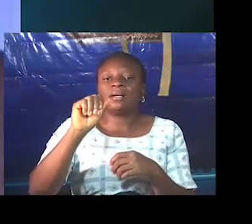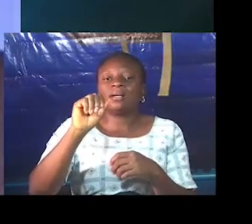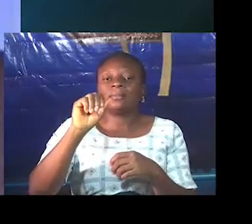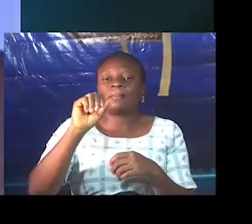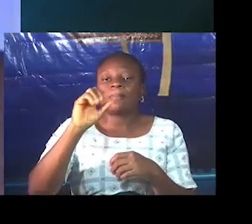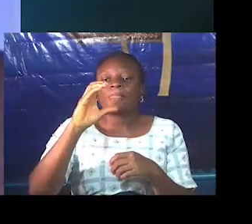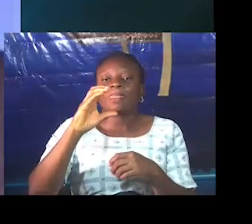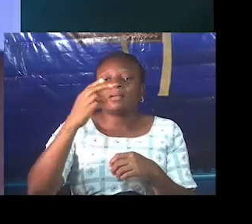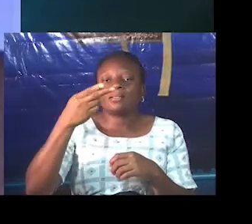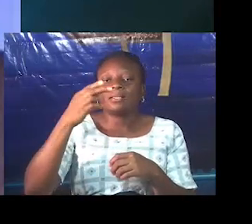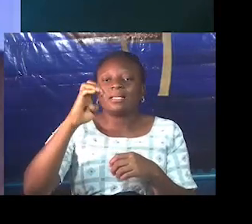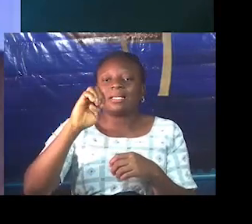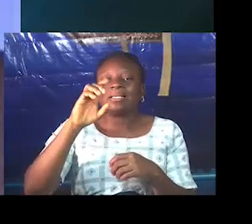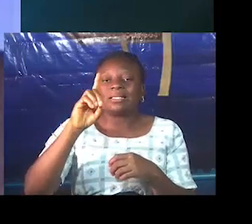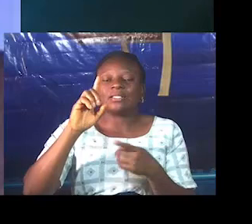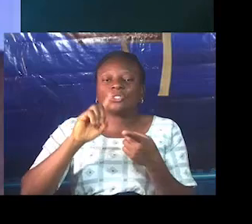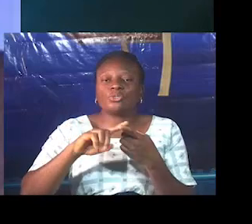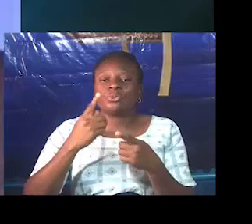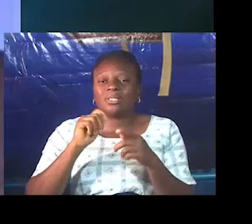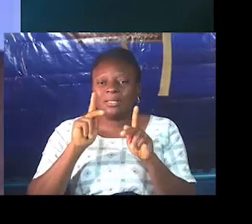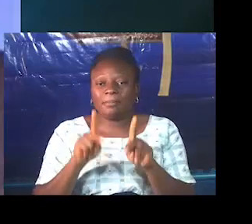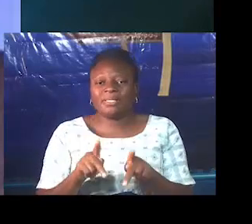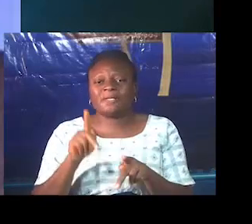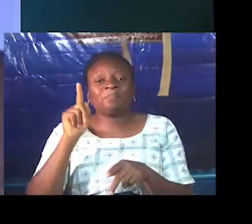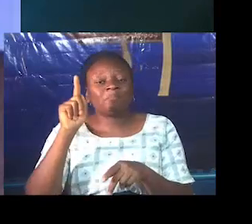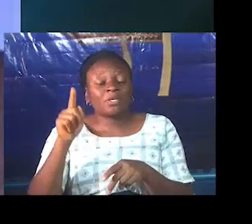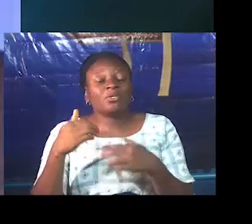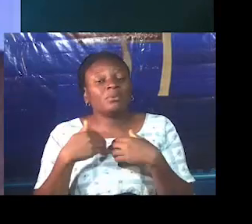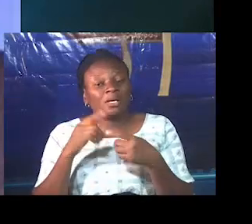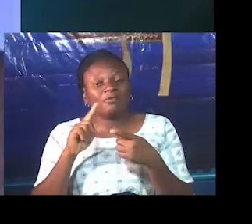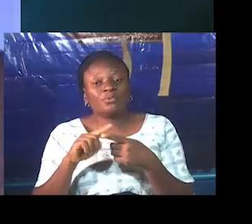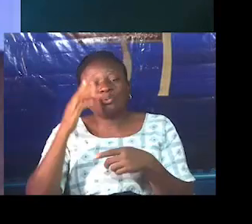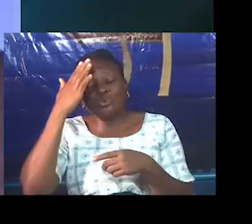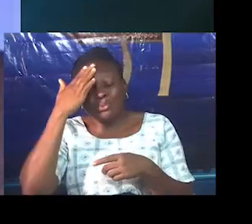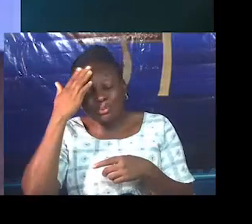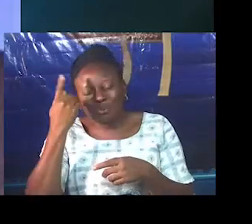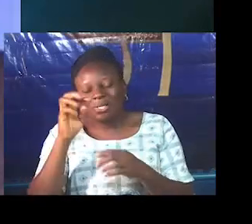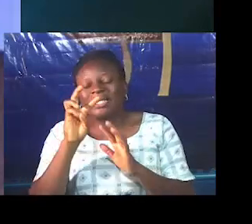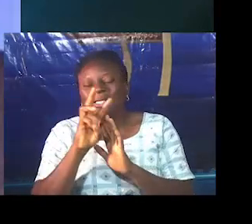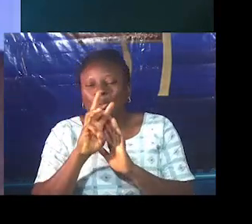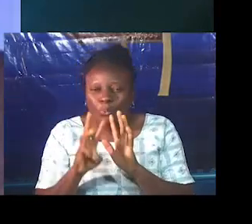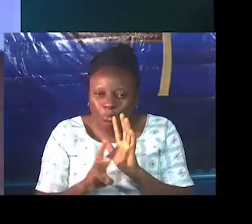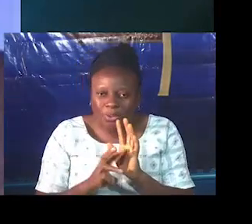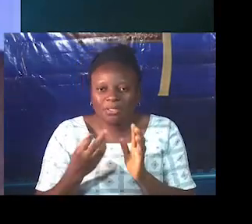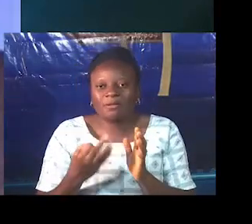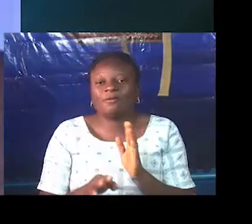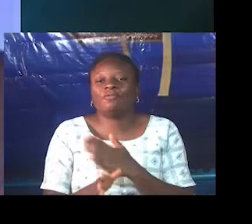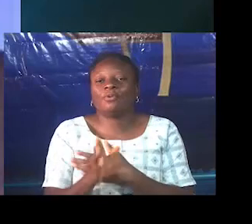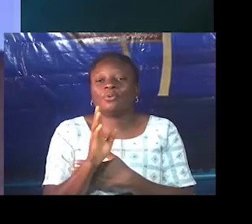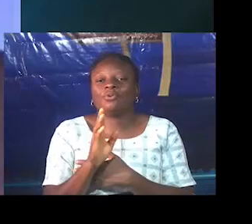all? The will of God, not how does he look. The will of God, not how you